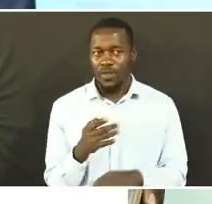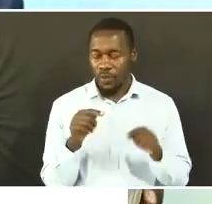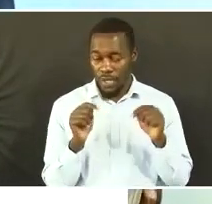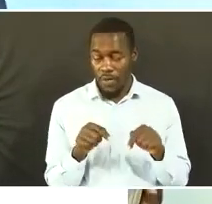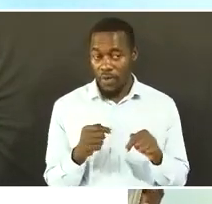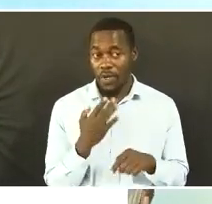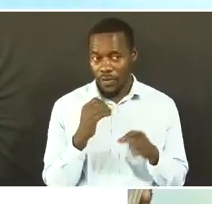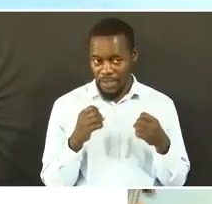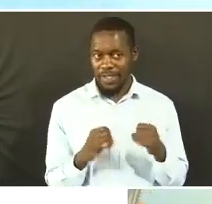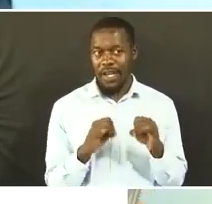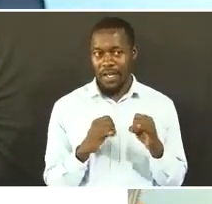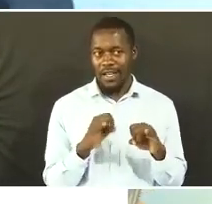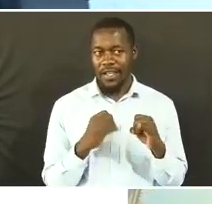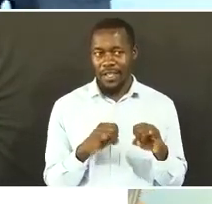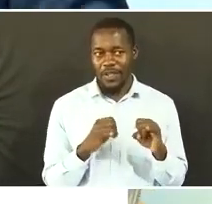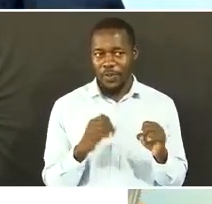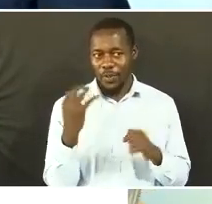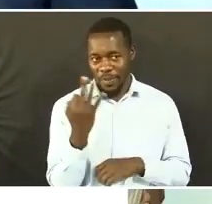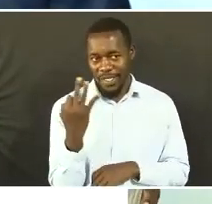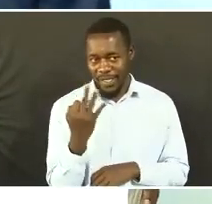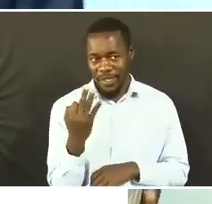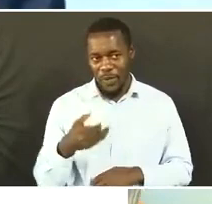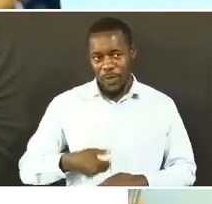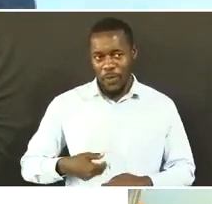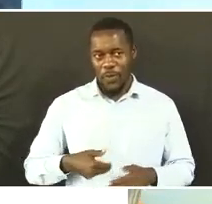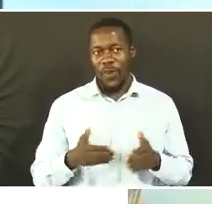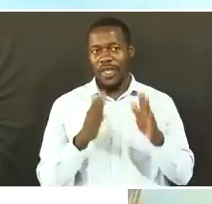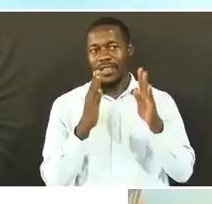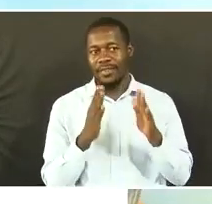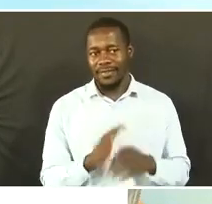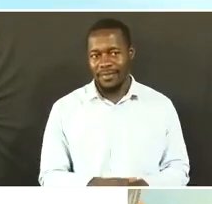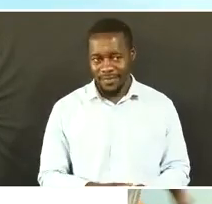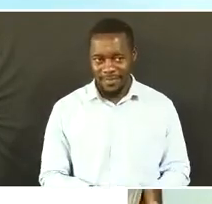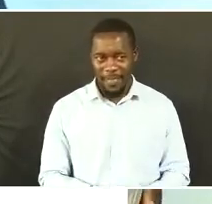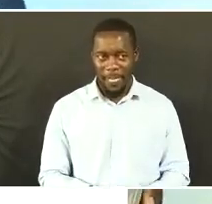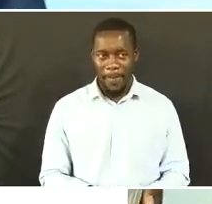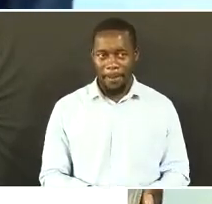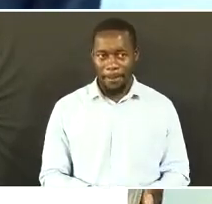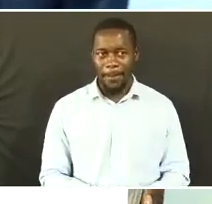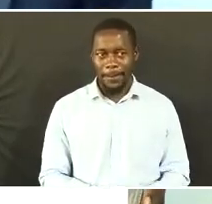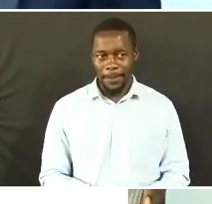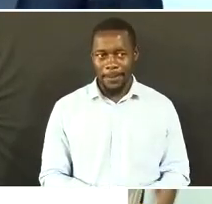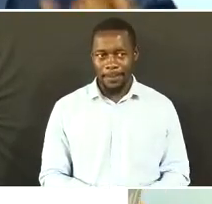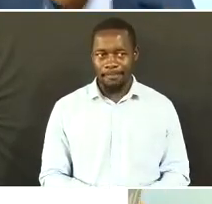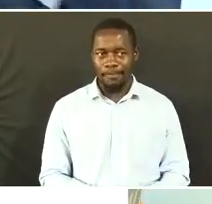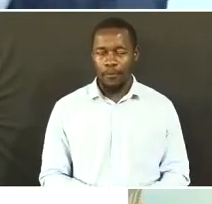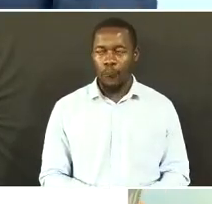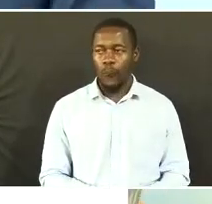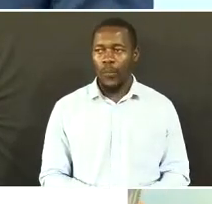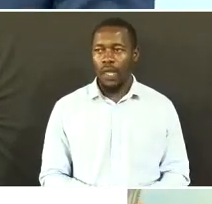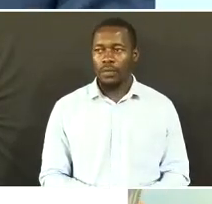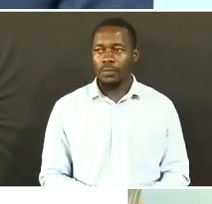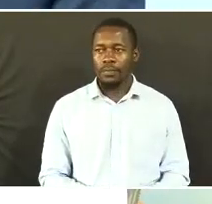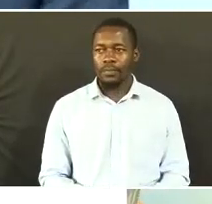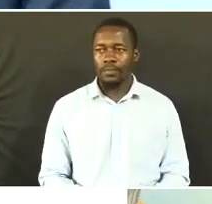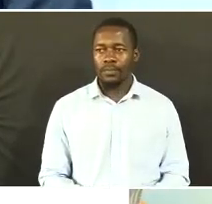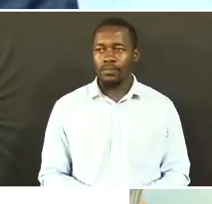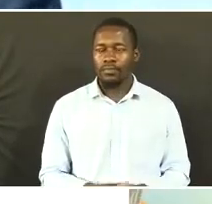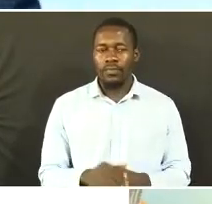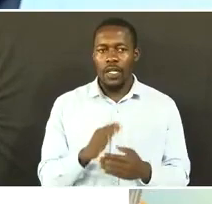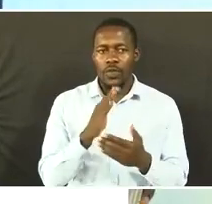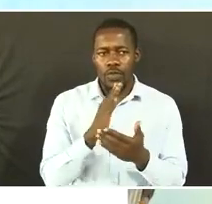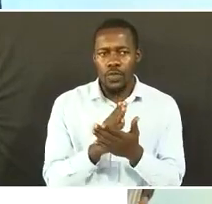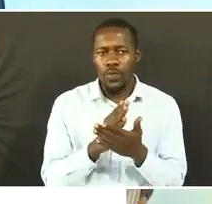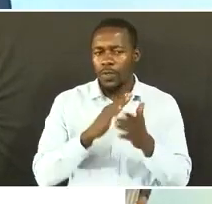story. Friends, we get to it, and we easily gather from the text a full and contextual reading of